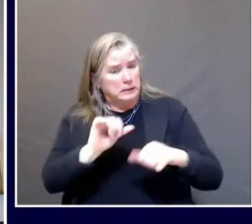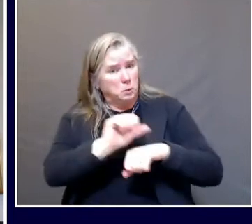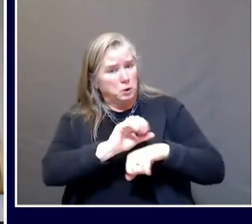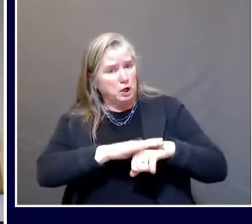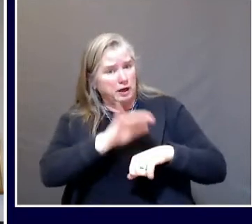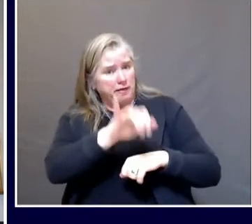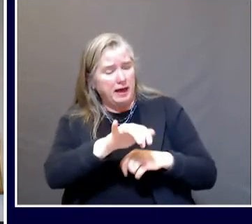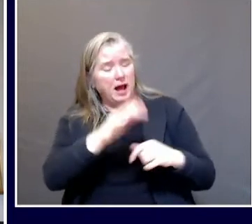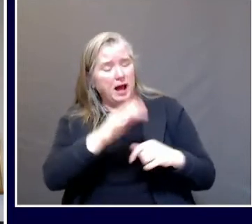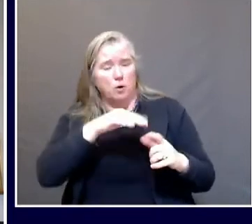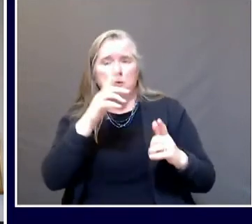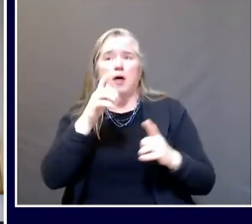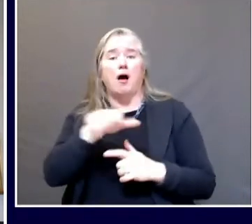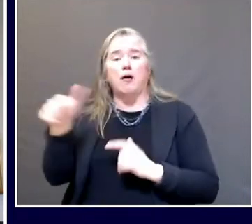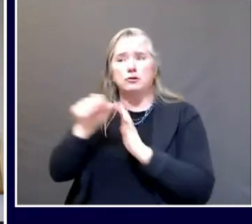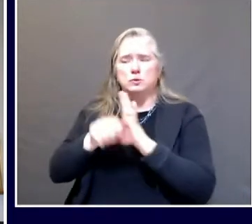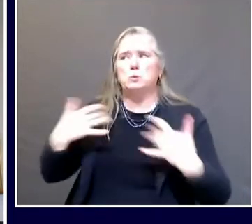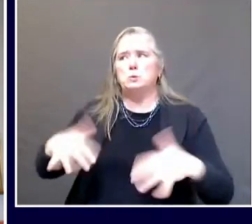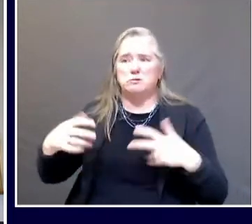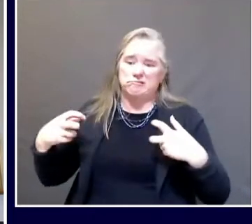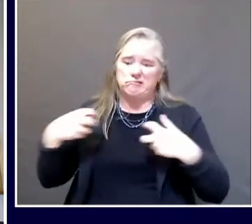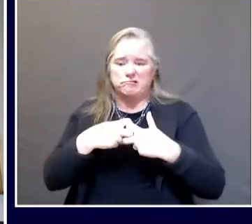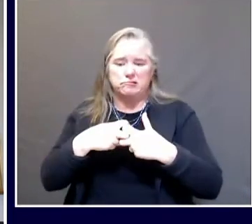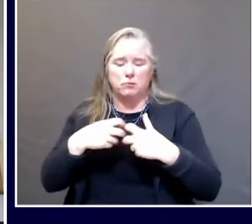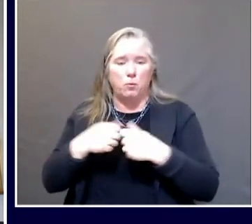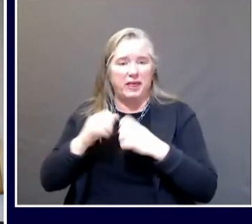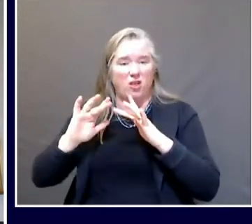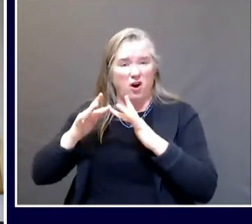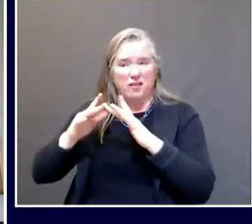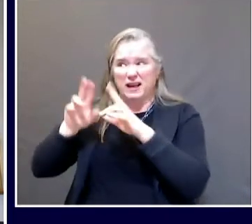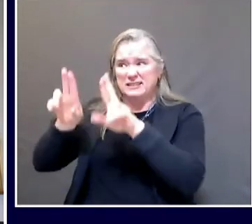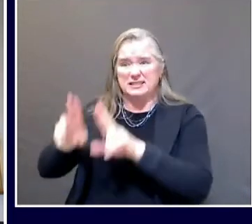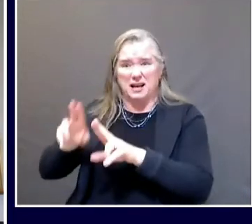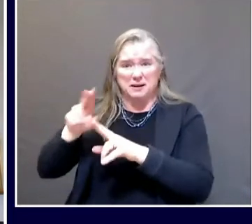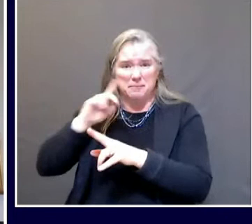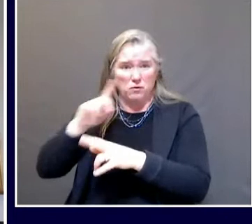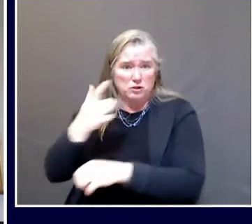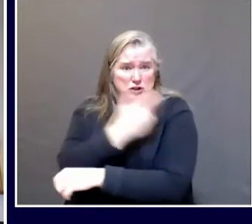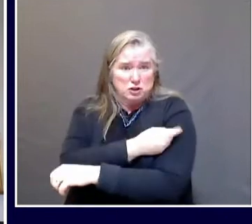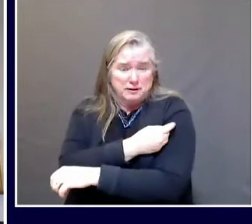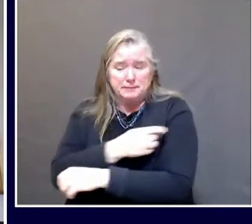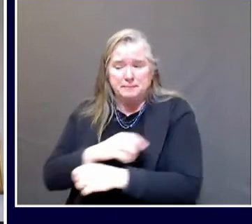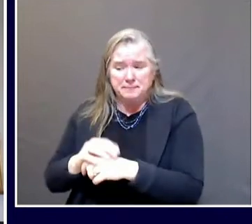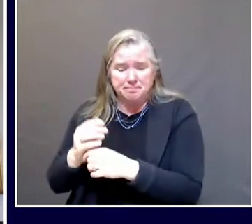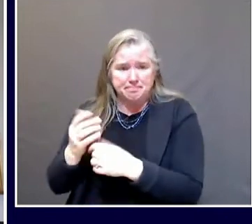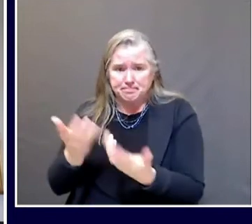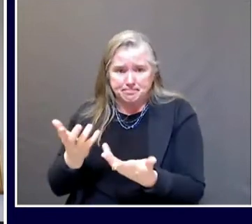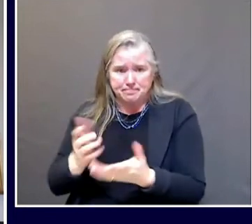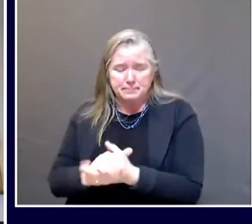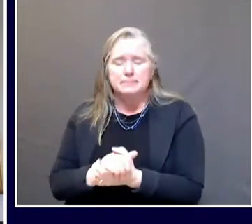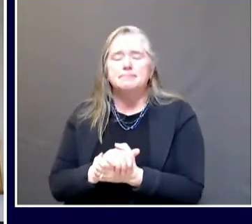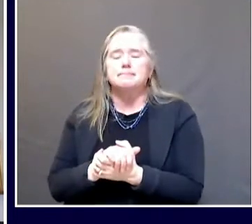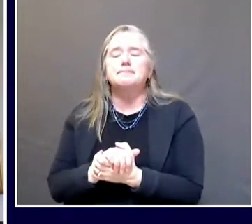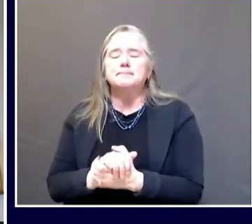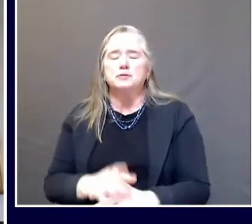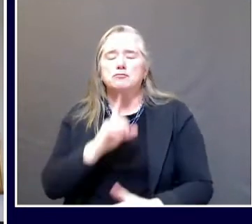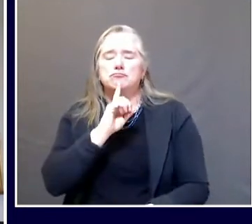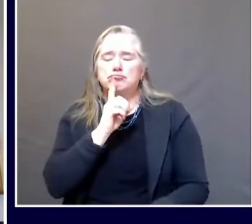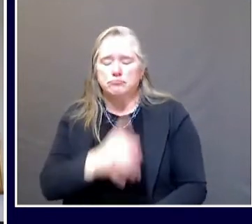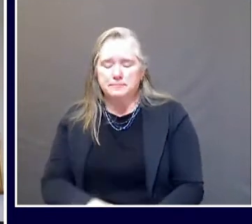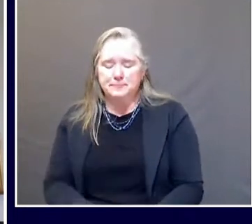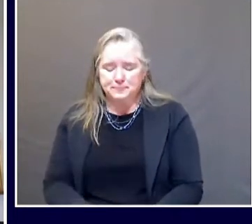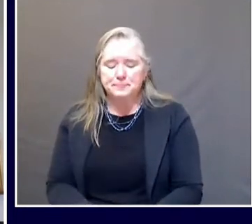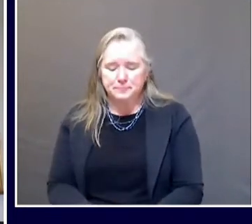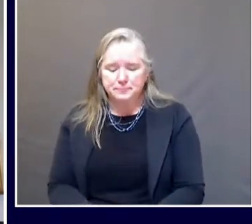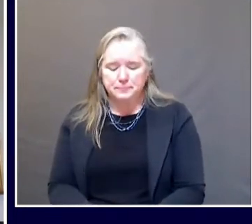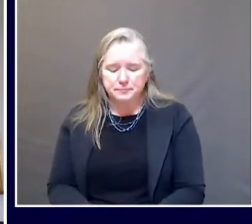been a big issue for a lot of states. It has been a big issue. Let me start with what we thought would happen. Earlier on in